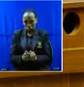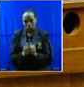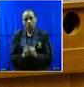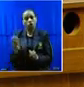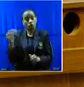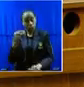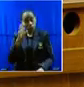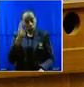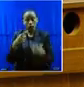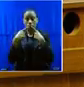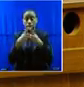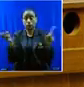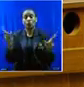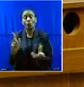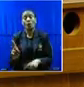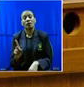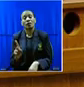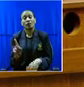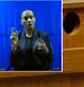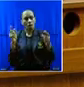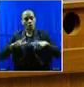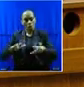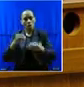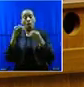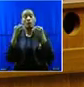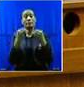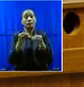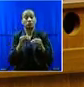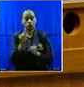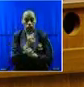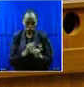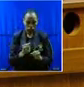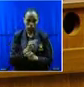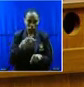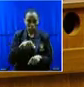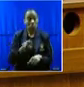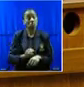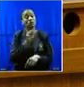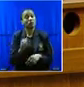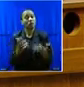publishing localization targets for goods in areas such as